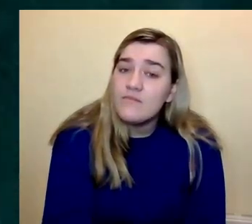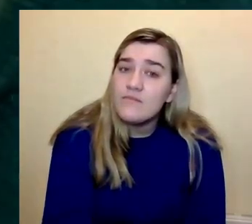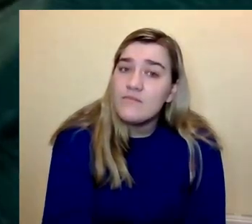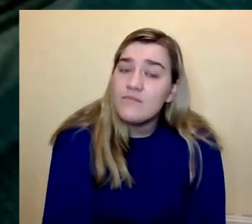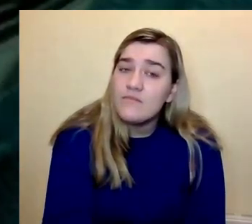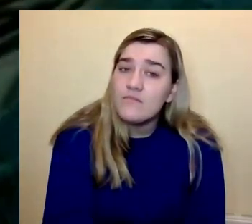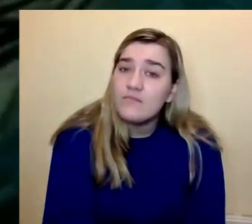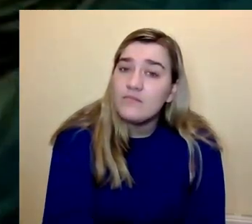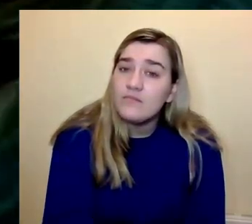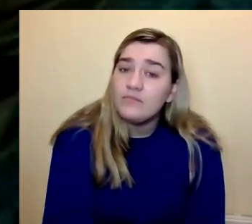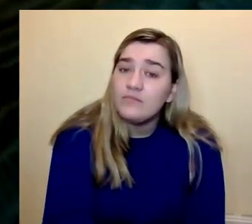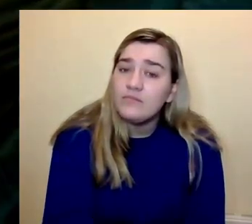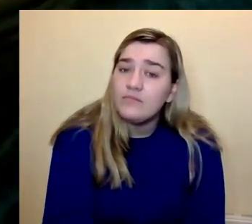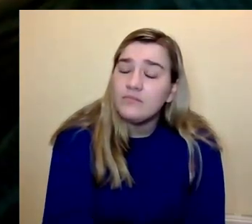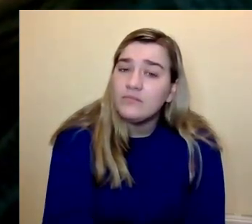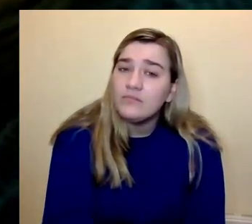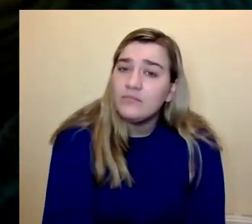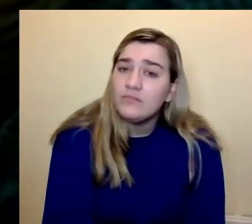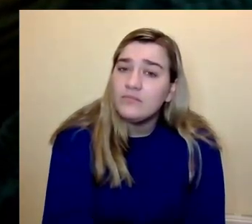would you like others to know?